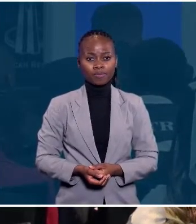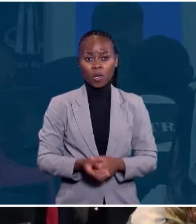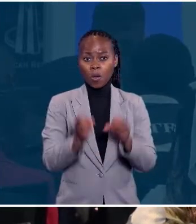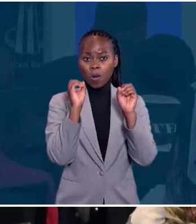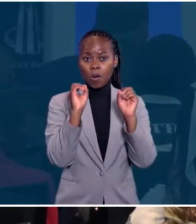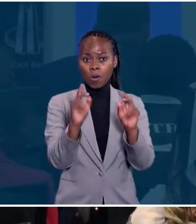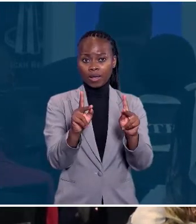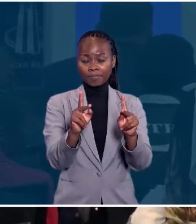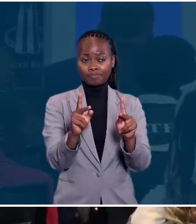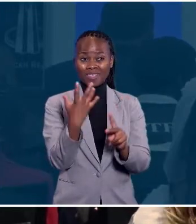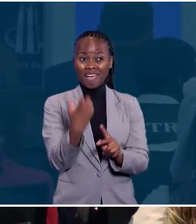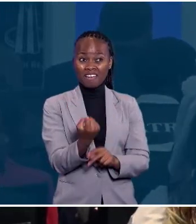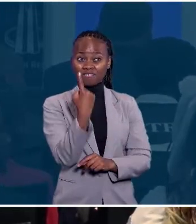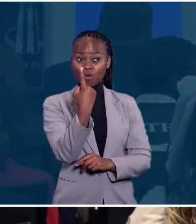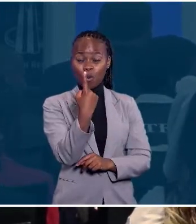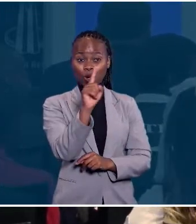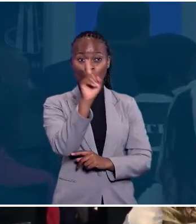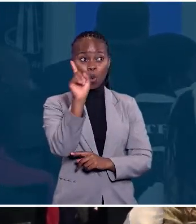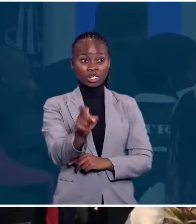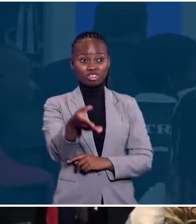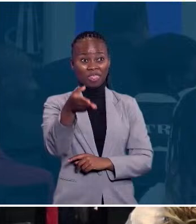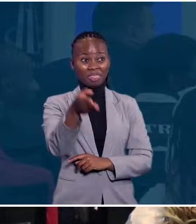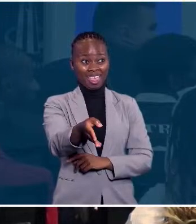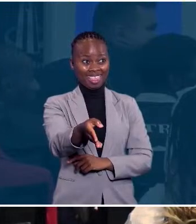Okay, there's a young question here.